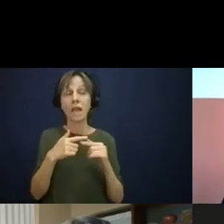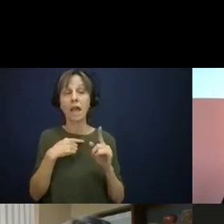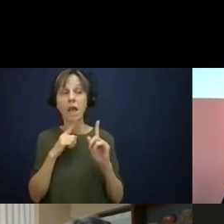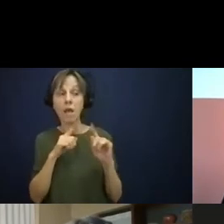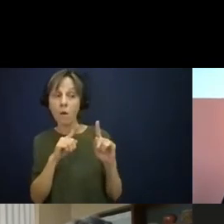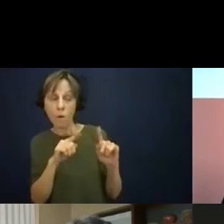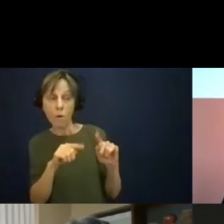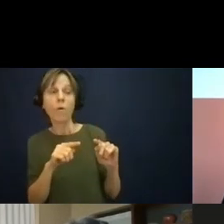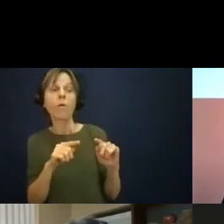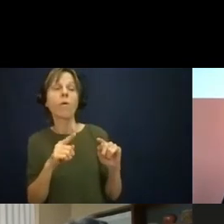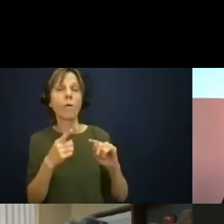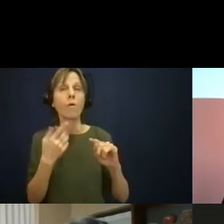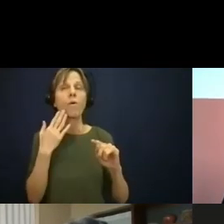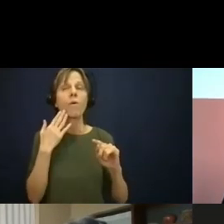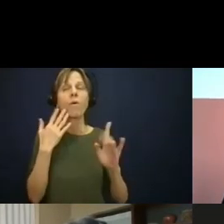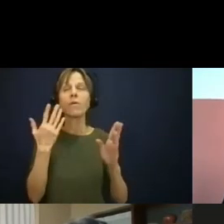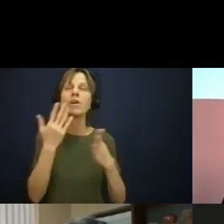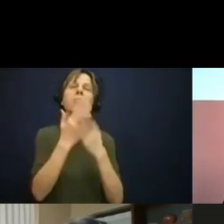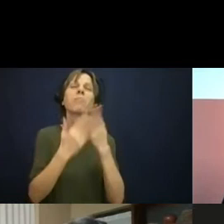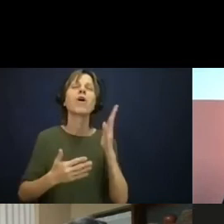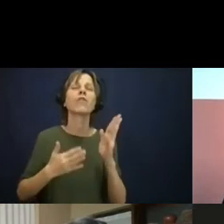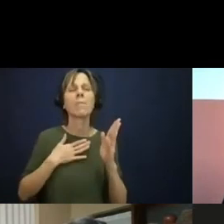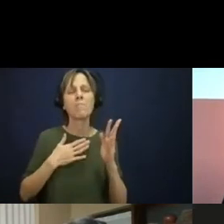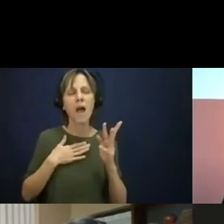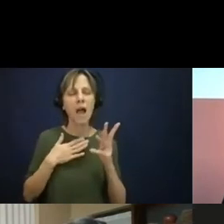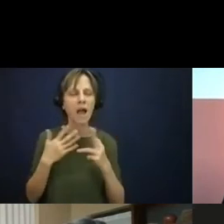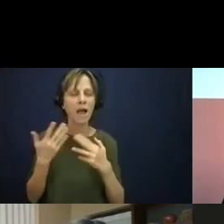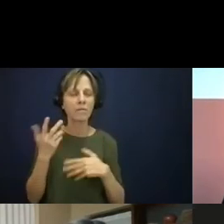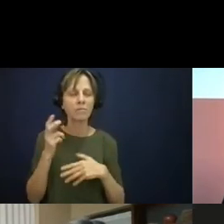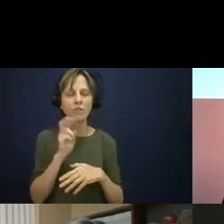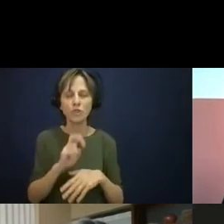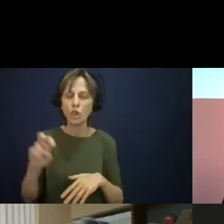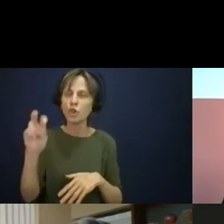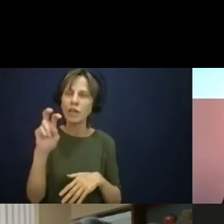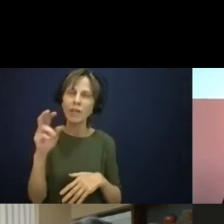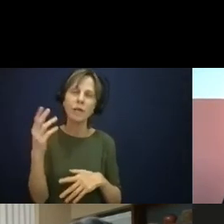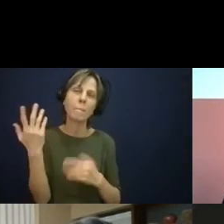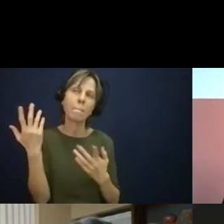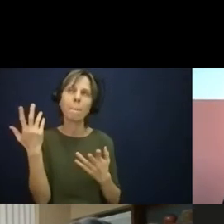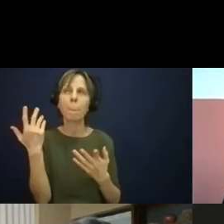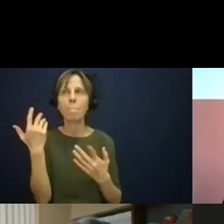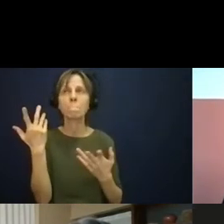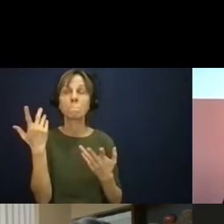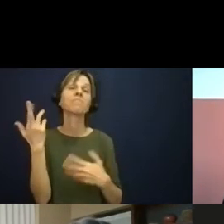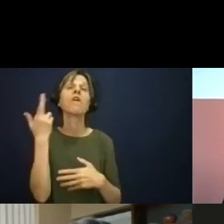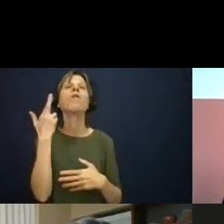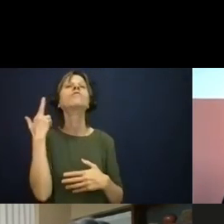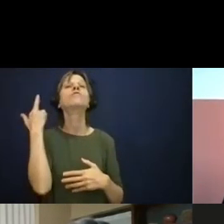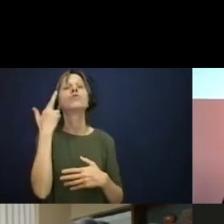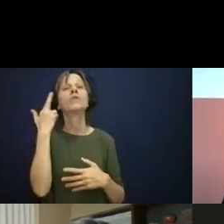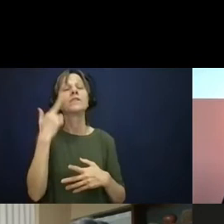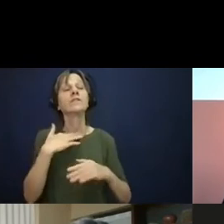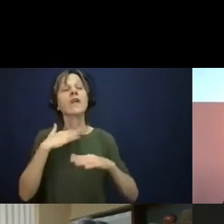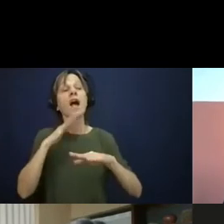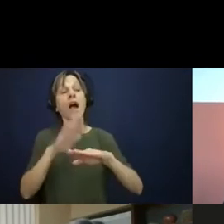because part of my journey and reason for trying to, the reason I ended up on drugs and being